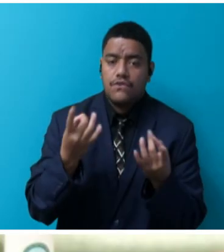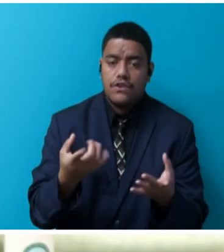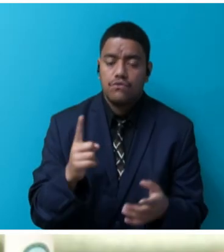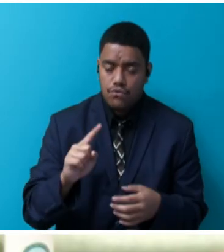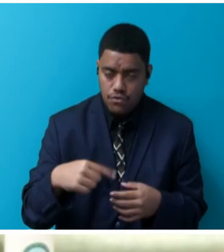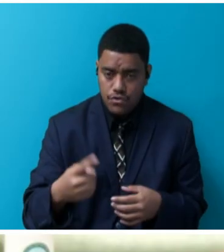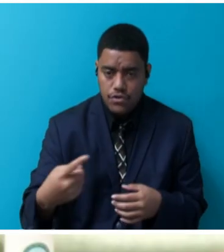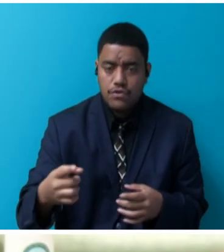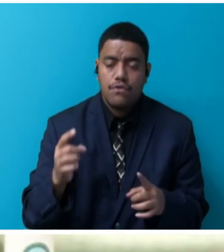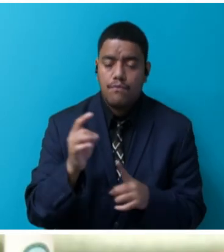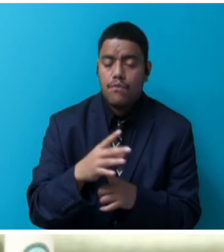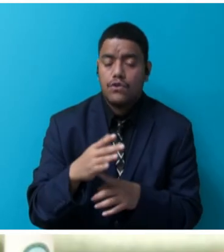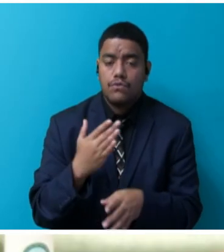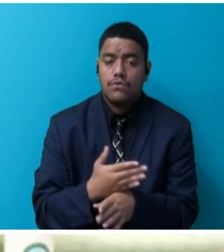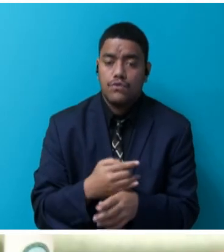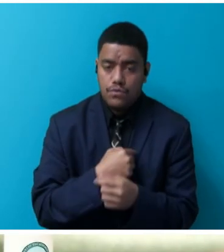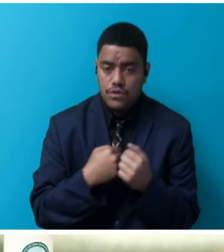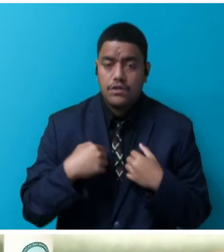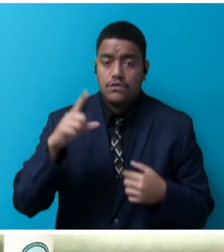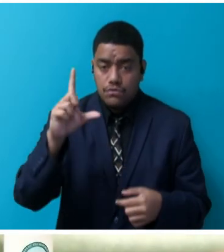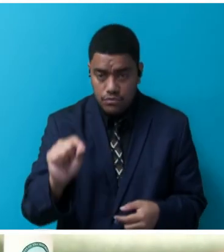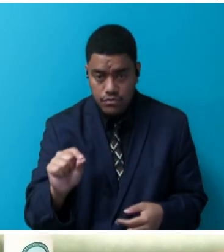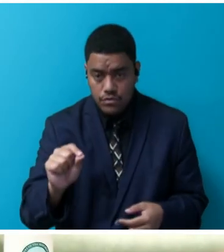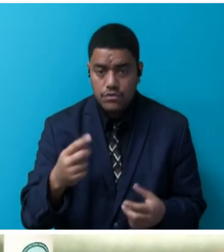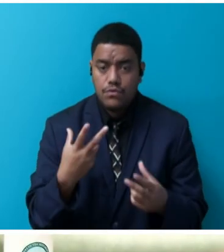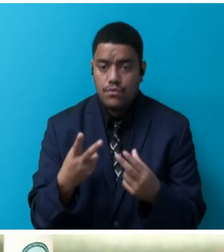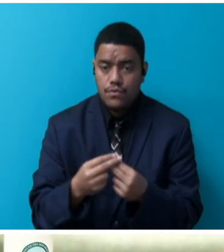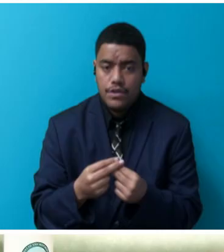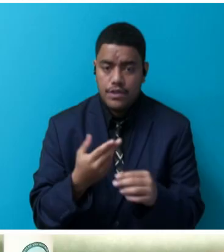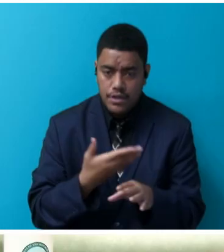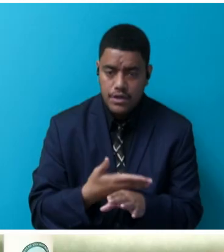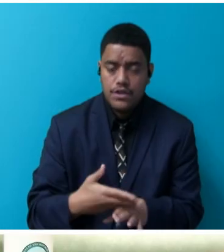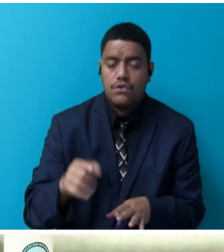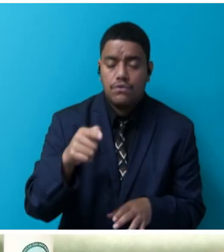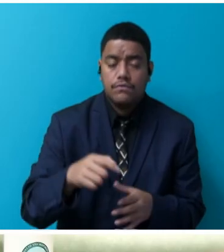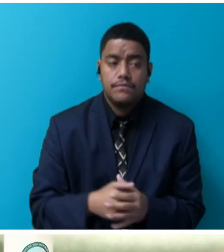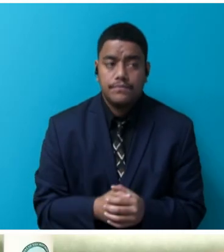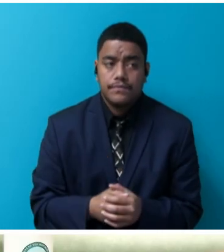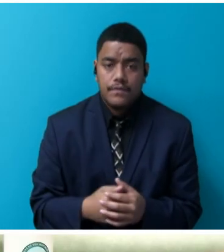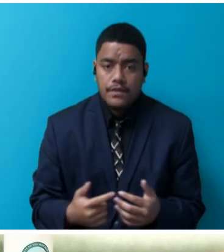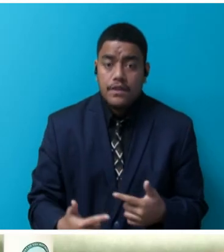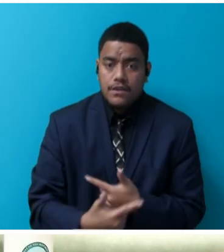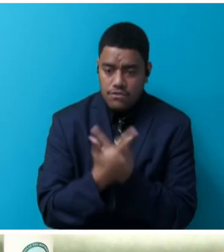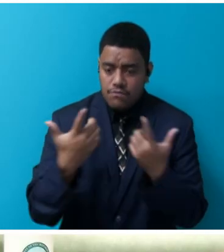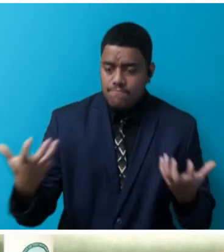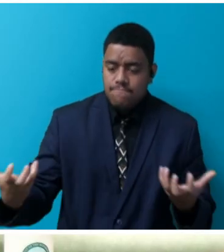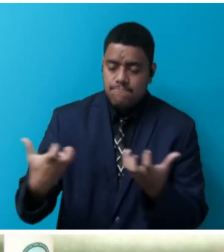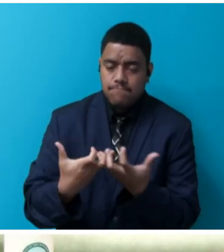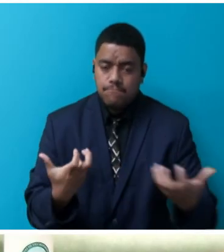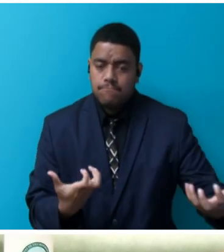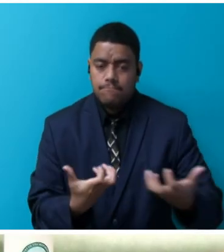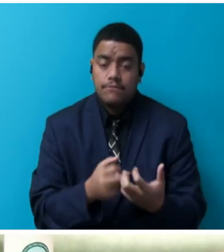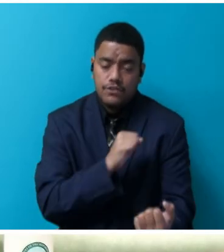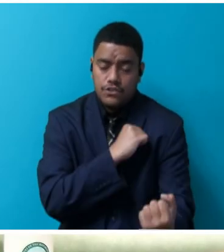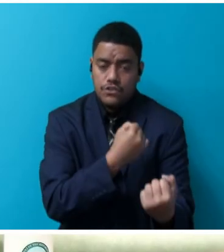continue the important work we are doing with renewed determination, greater collaboration, and